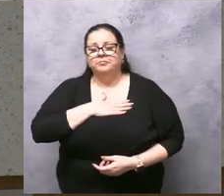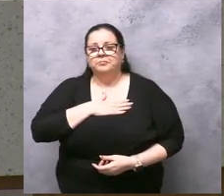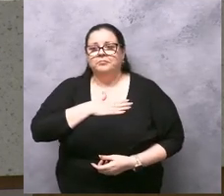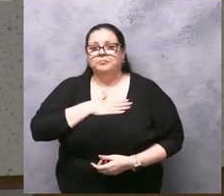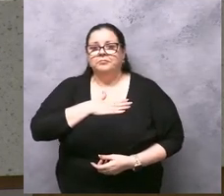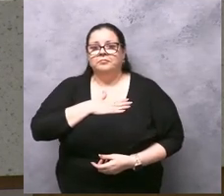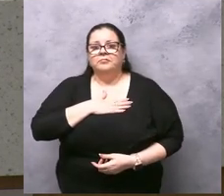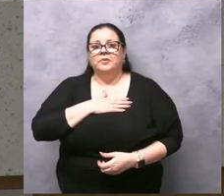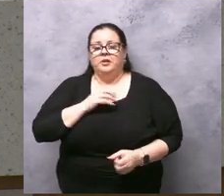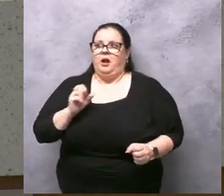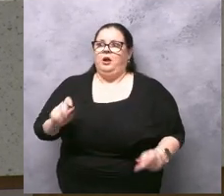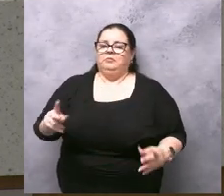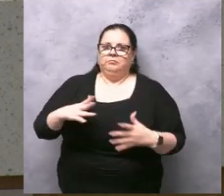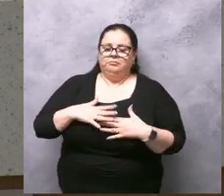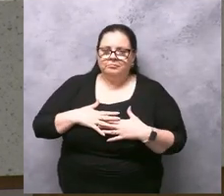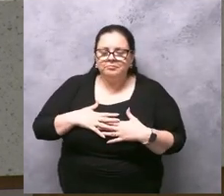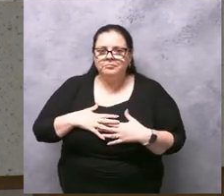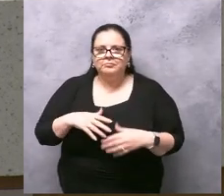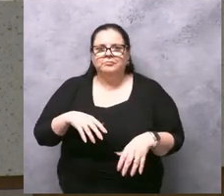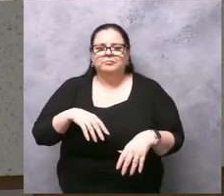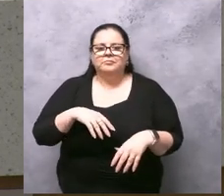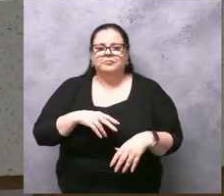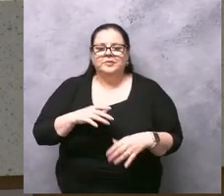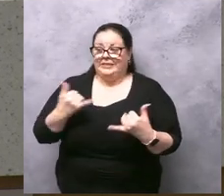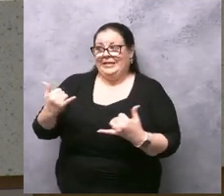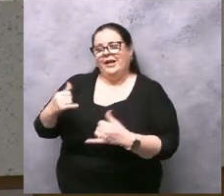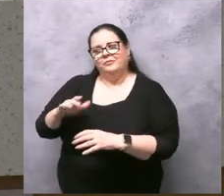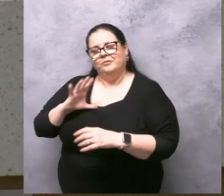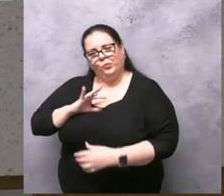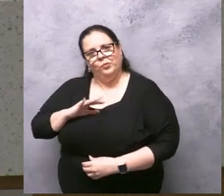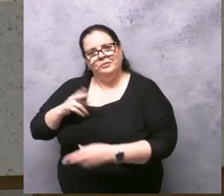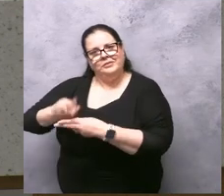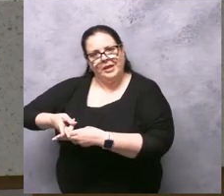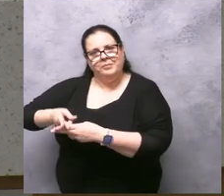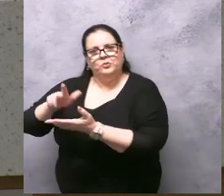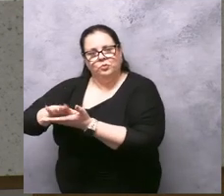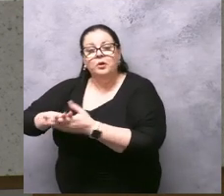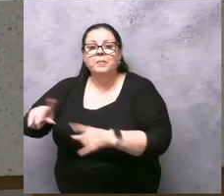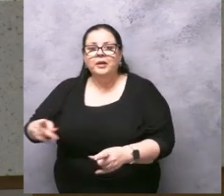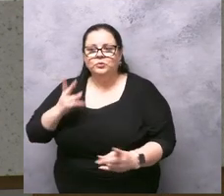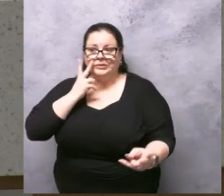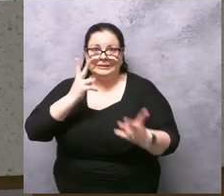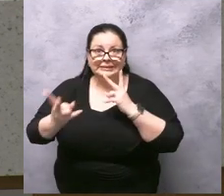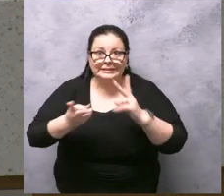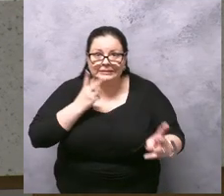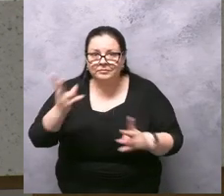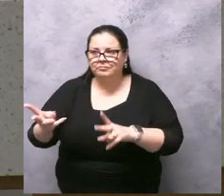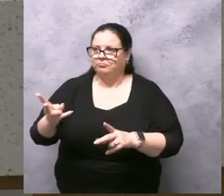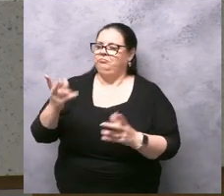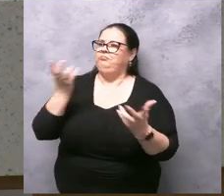truly a privilege, the highlight of maybe naming a school today was one of them, but the highlight is to get to visit campuses and see the